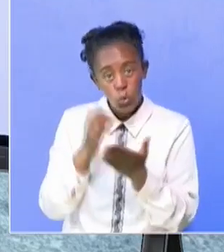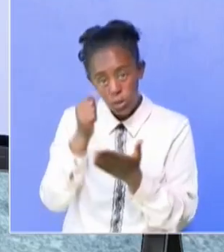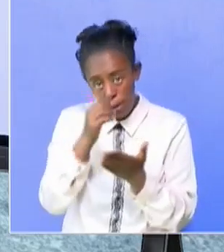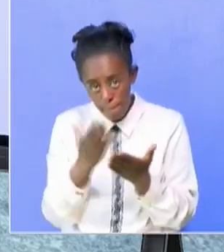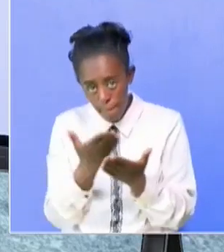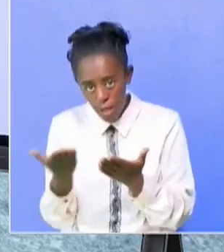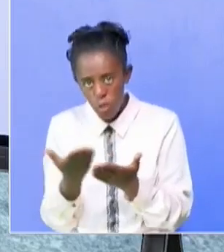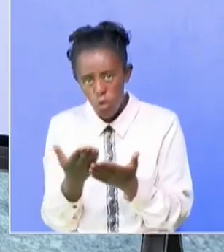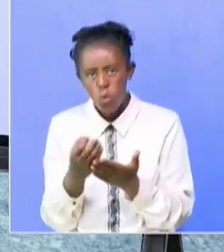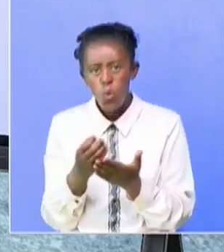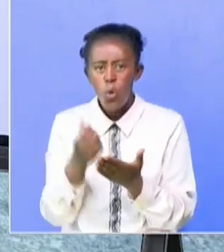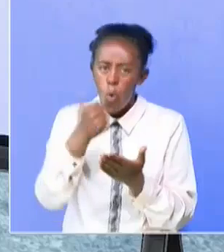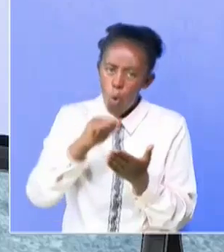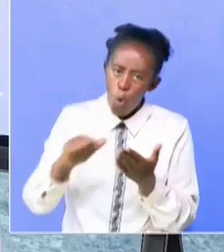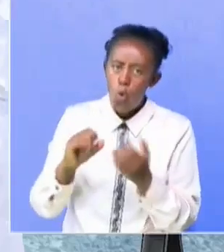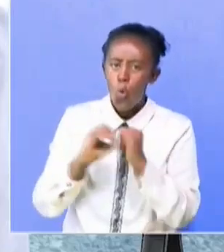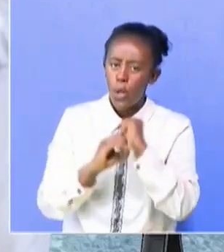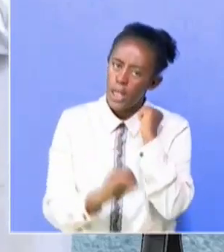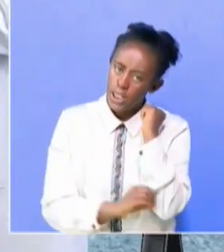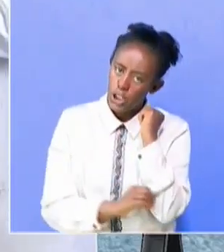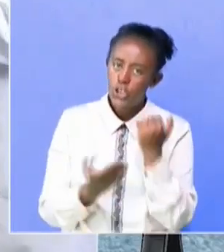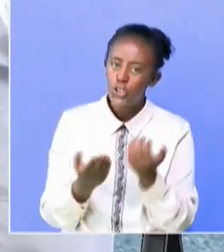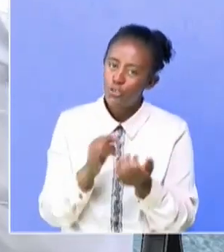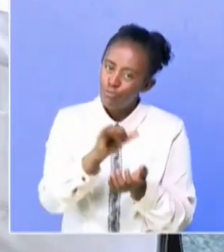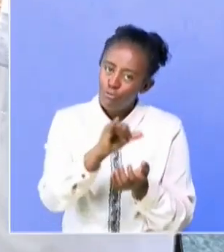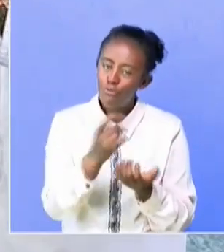or to any organization too.